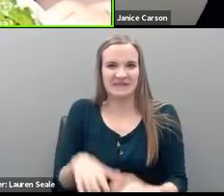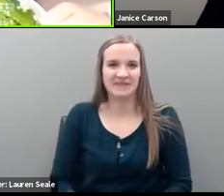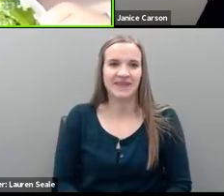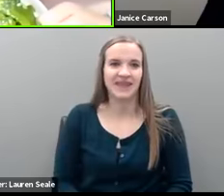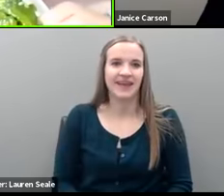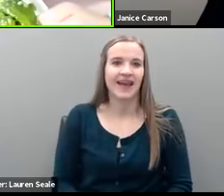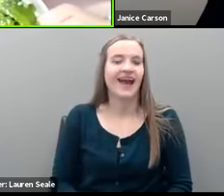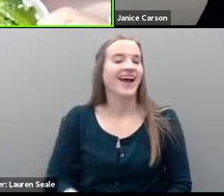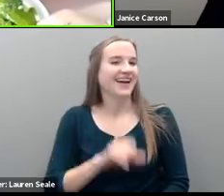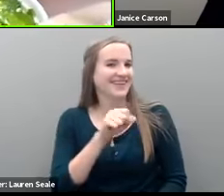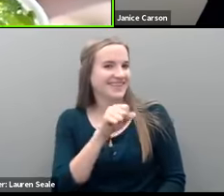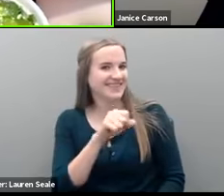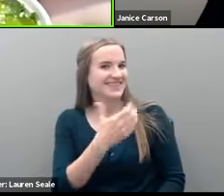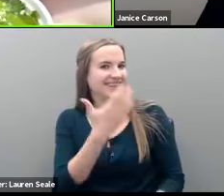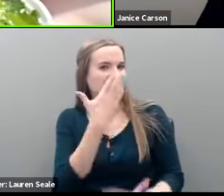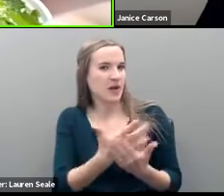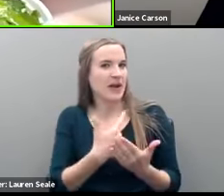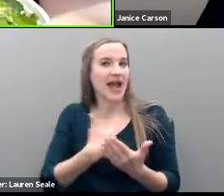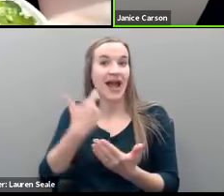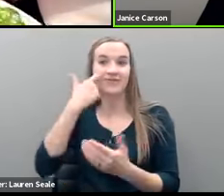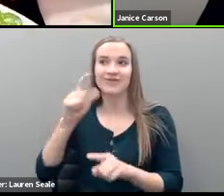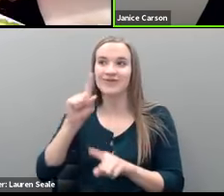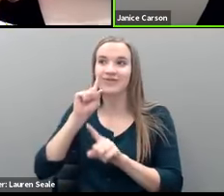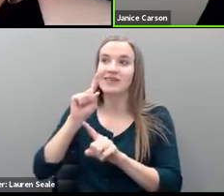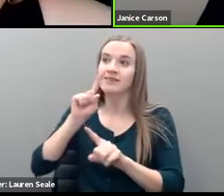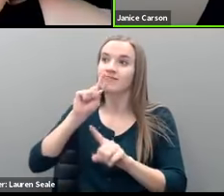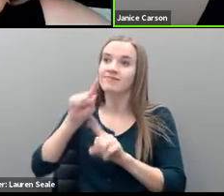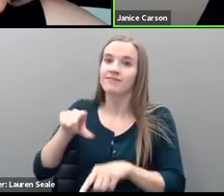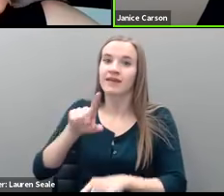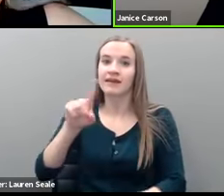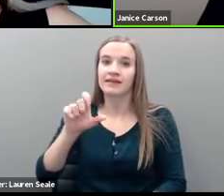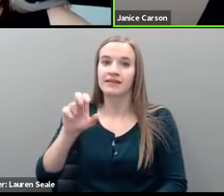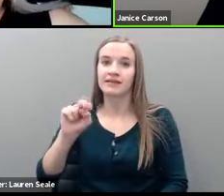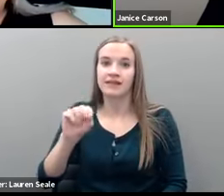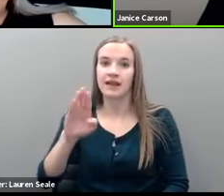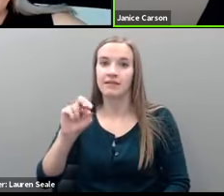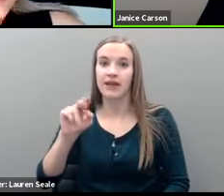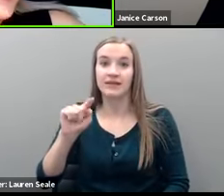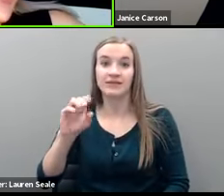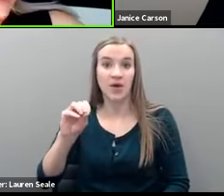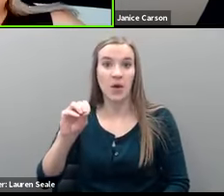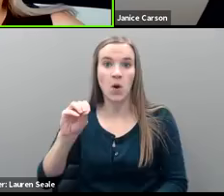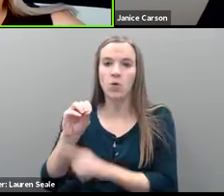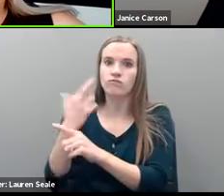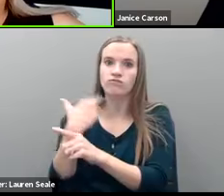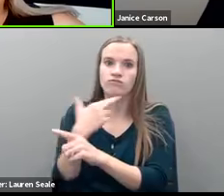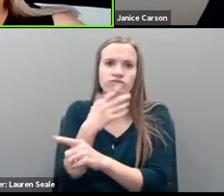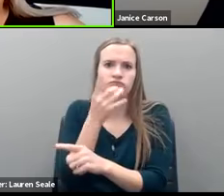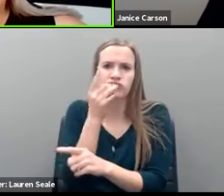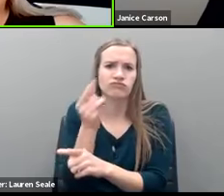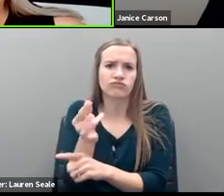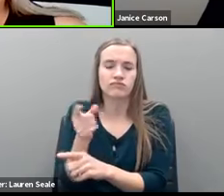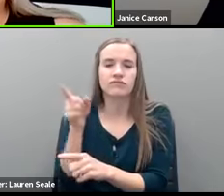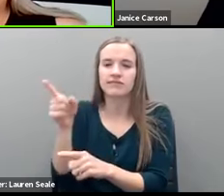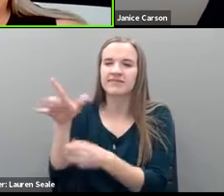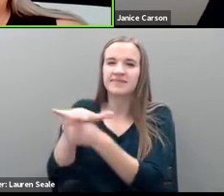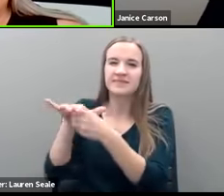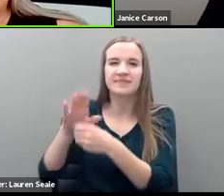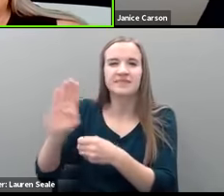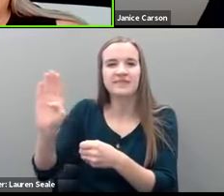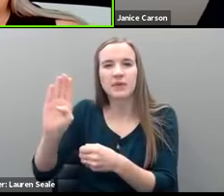picked up some to-go Zen Bento here, Mm, which is really a good place. It's out of Boise, and there's